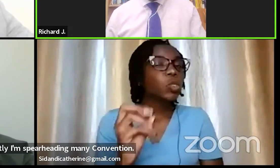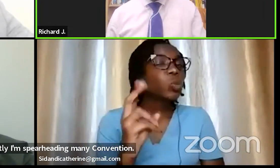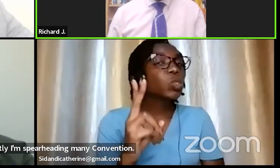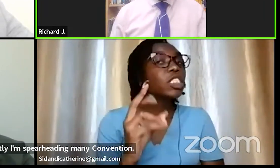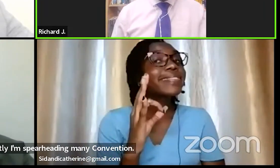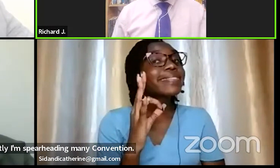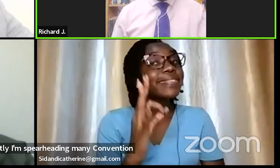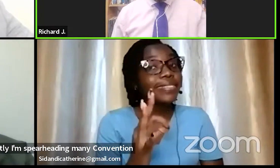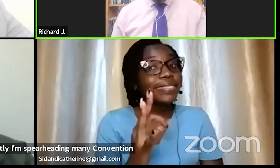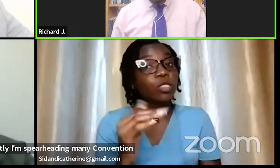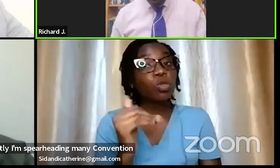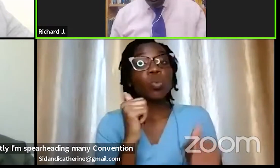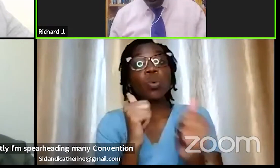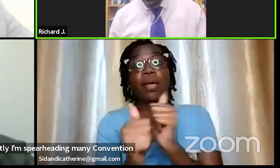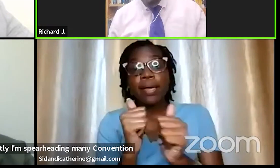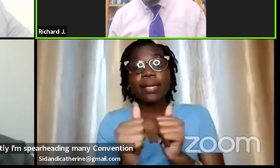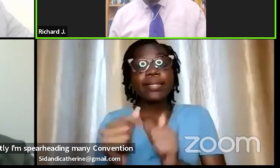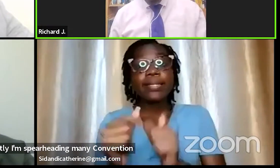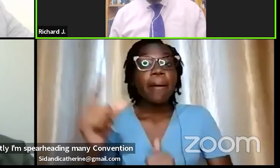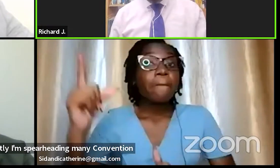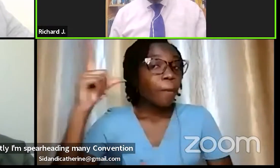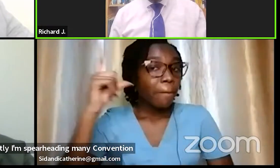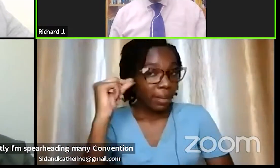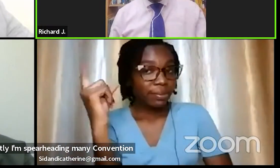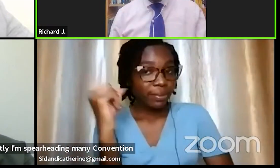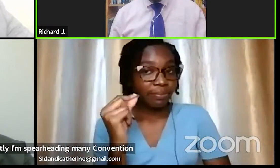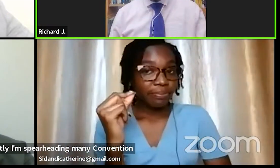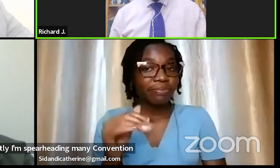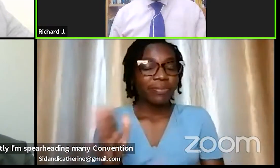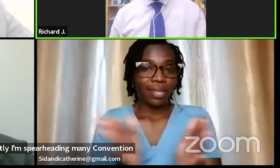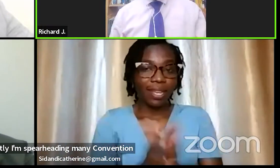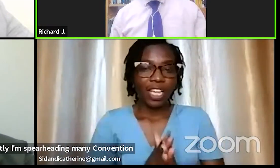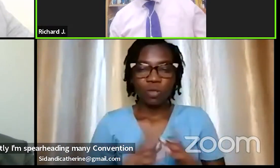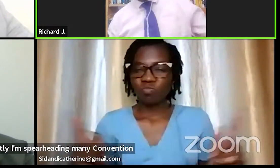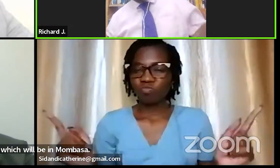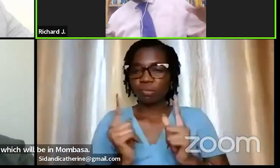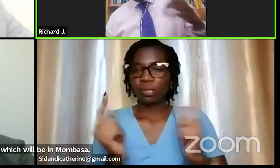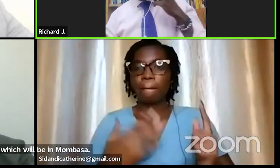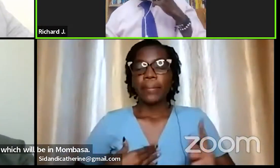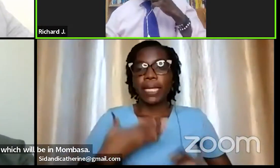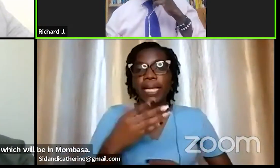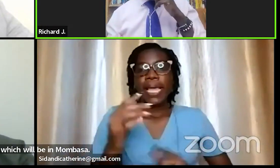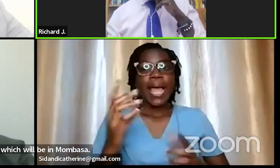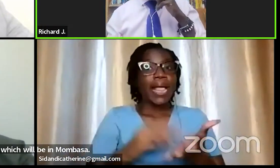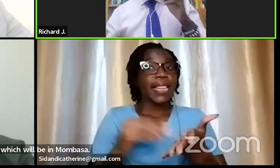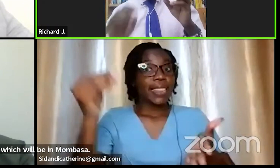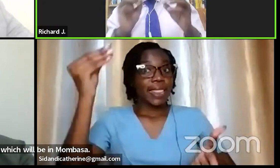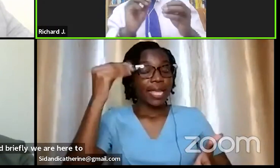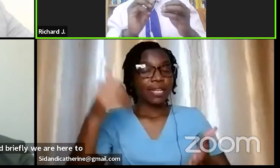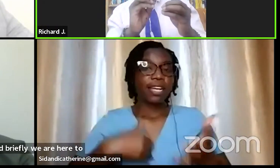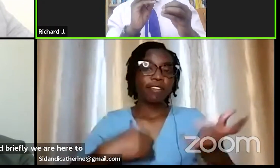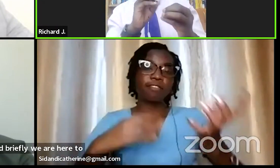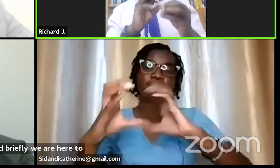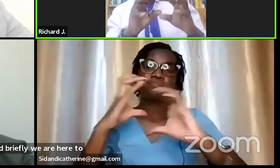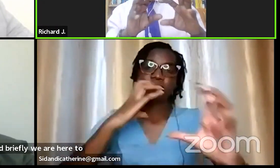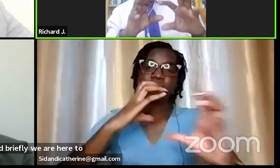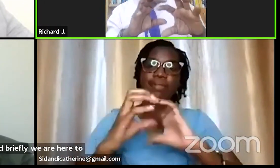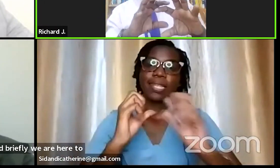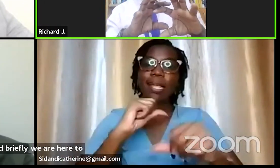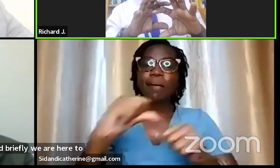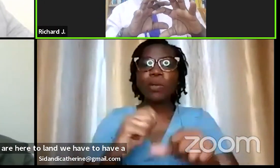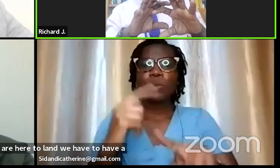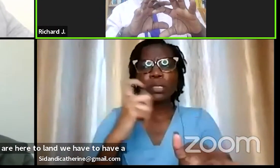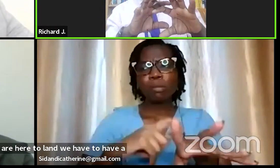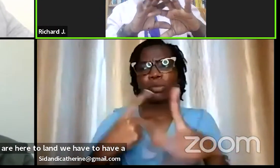2023, which will be in Mombasa. And briefly, we are here to learn. We're here to have a conversation about, when we're talking